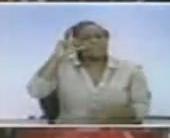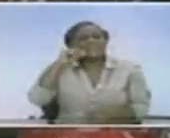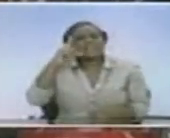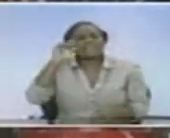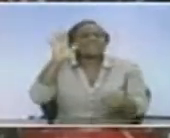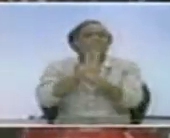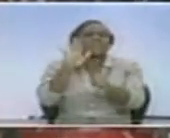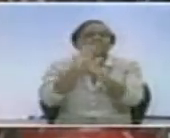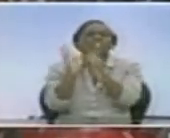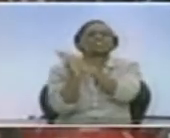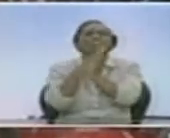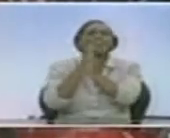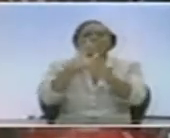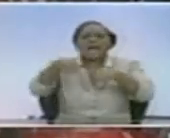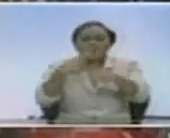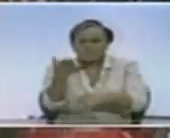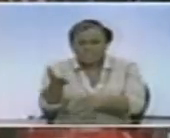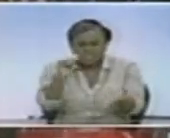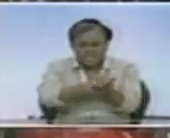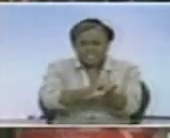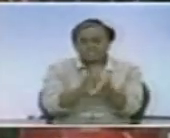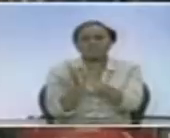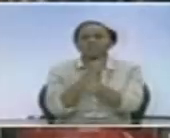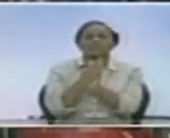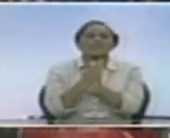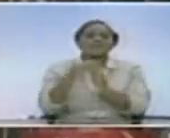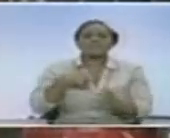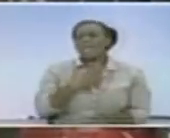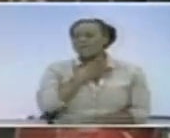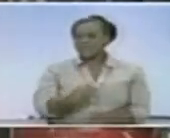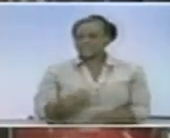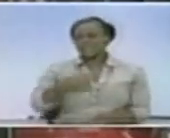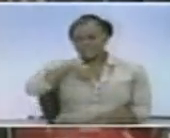of writing about it. Yeah. I wish myself,